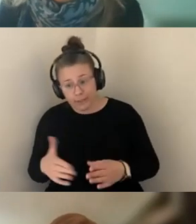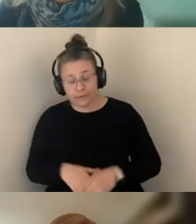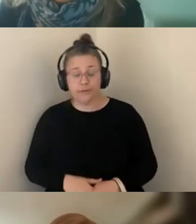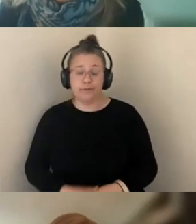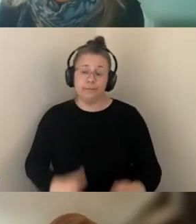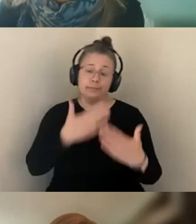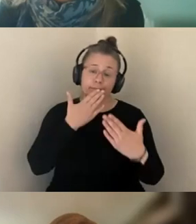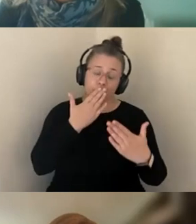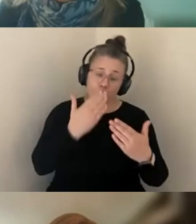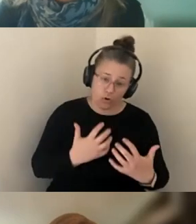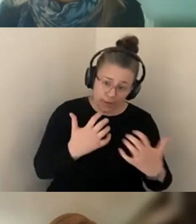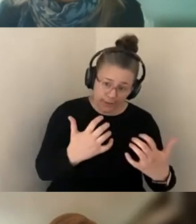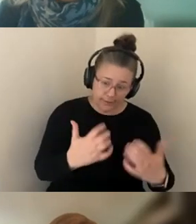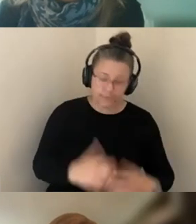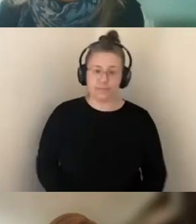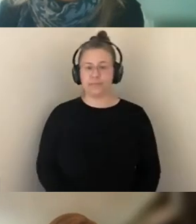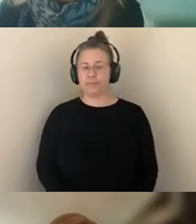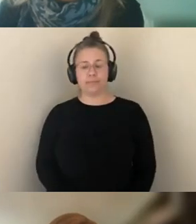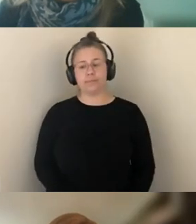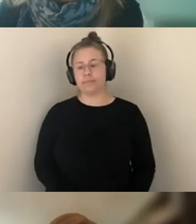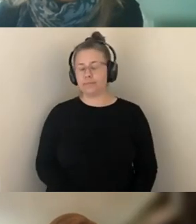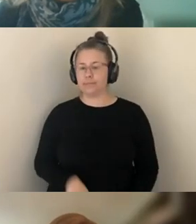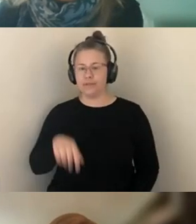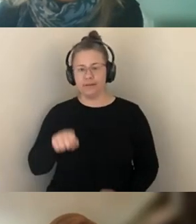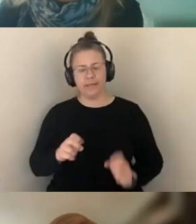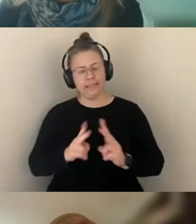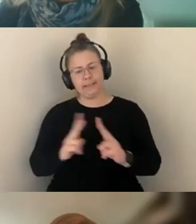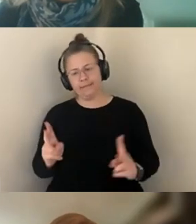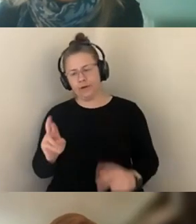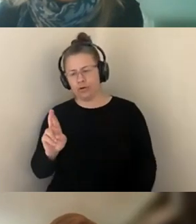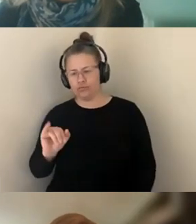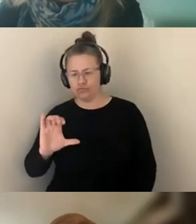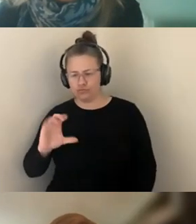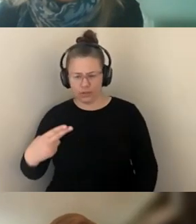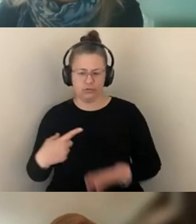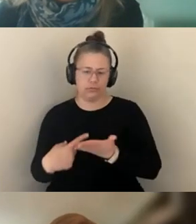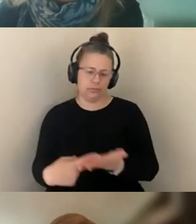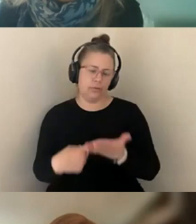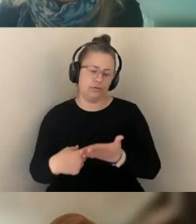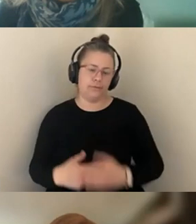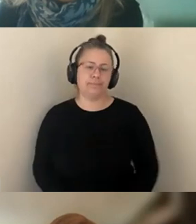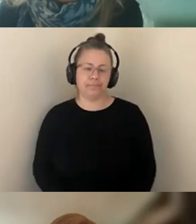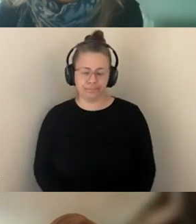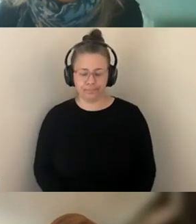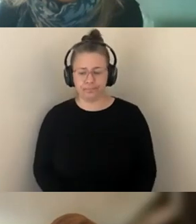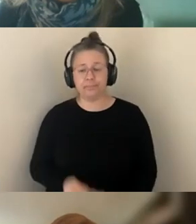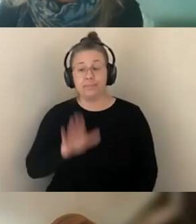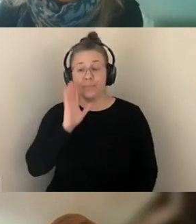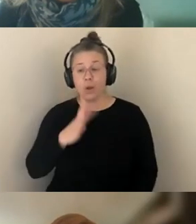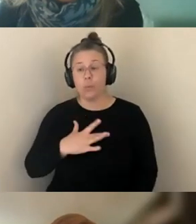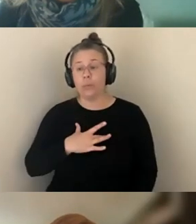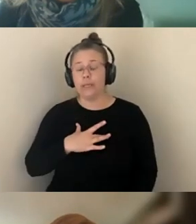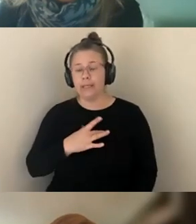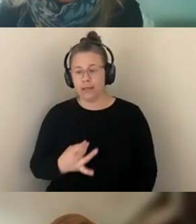today. This has been an incredibly rich discussion. And I want to, particularly from the